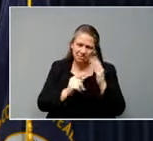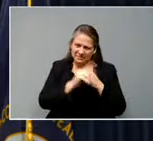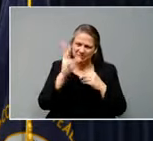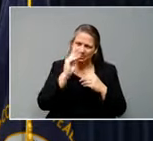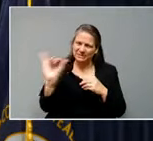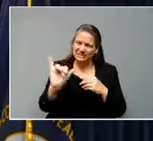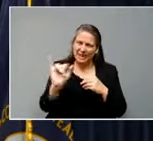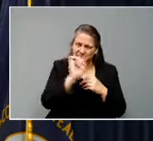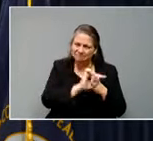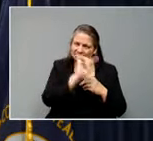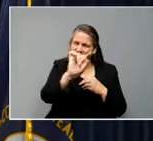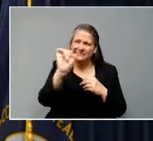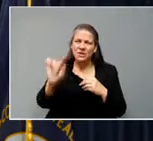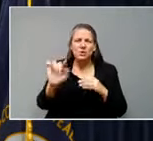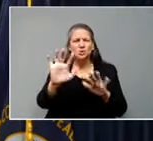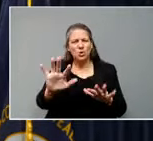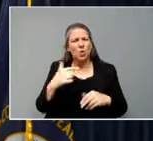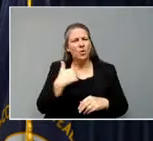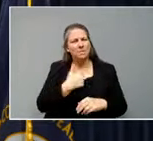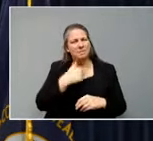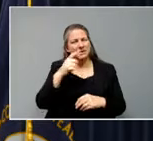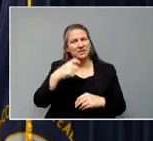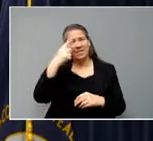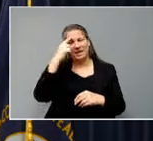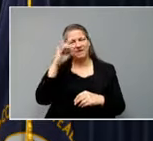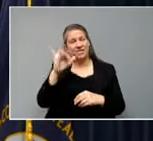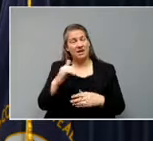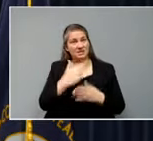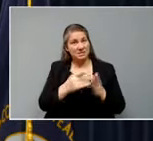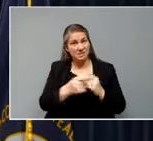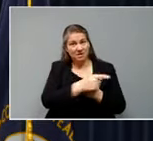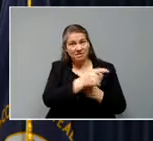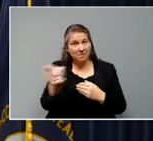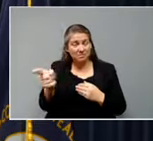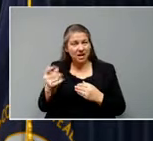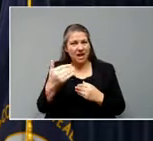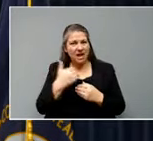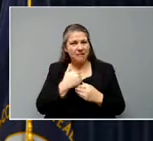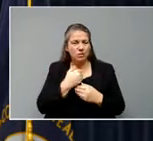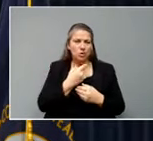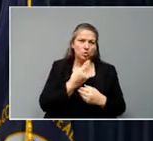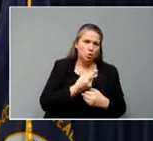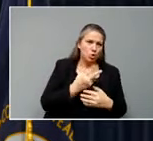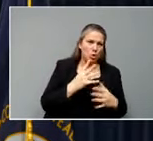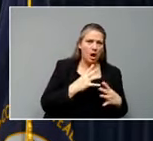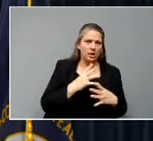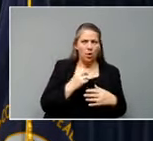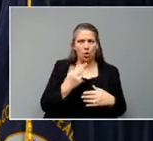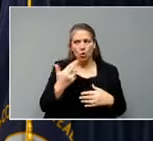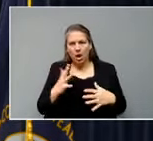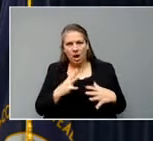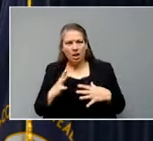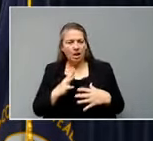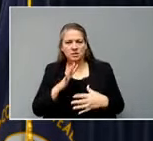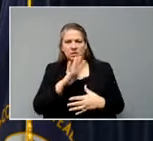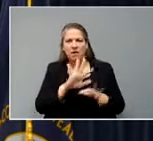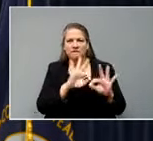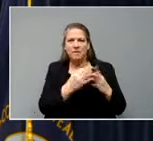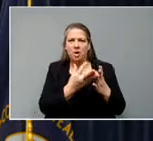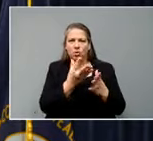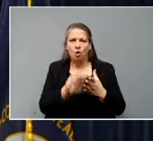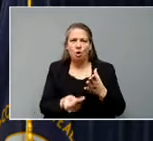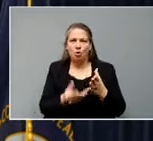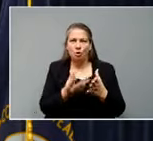going to spend 2 or 3 holiday seasons without their loved ones. And let's also dig